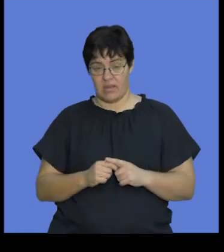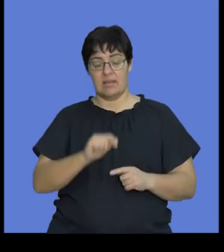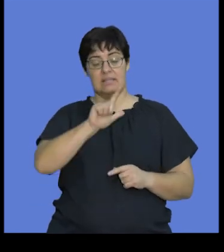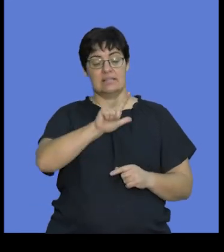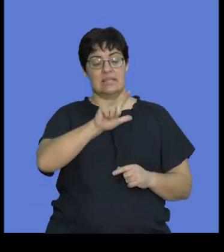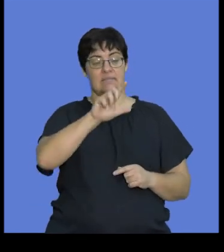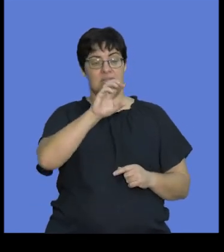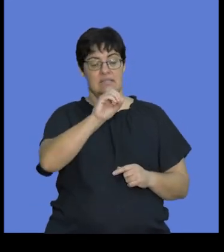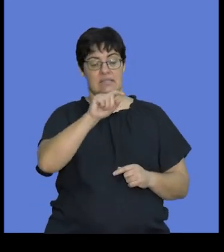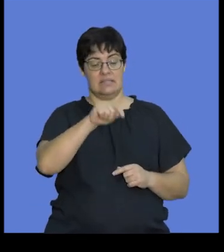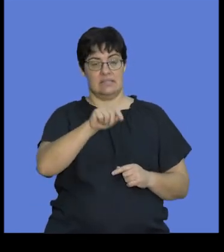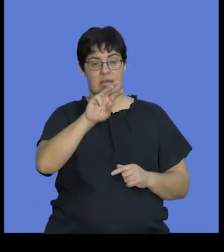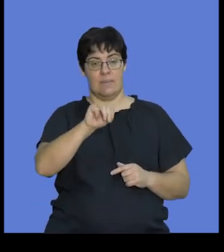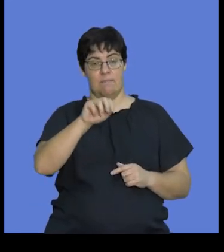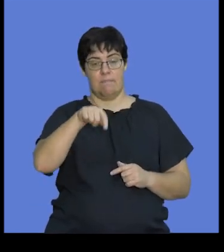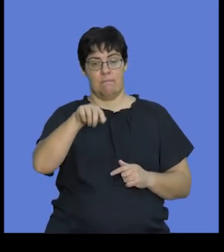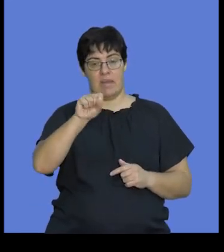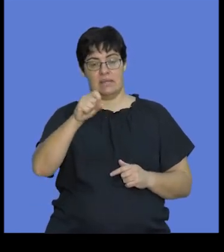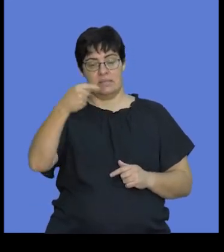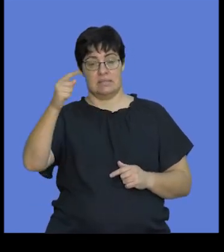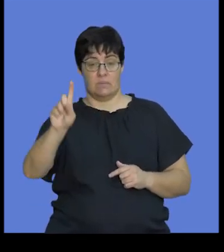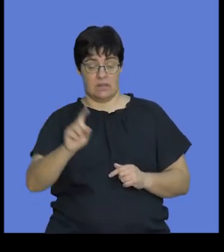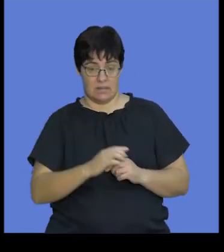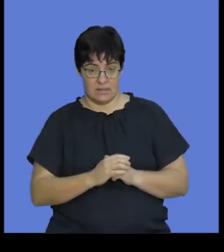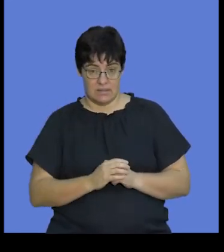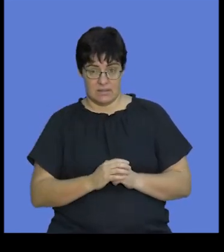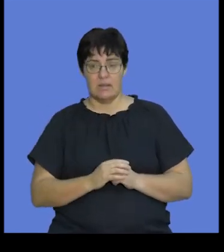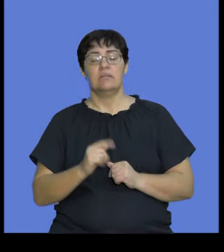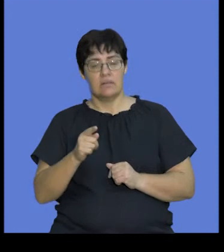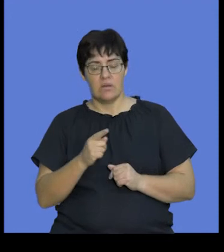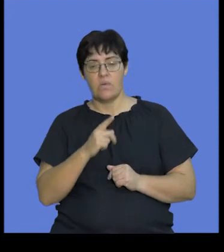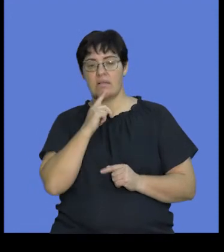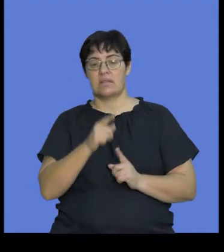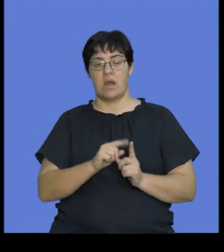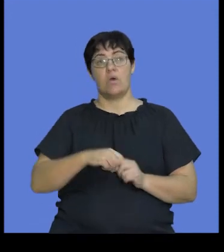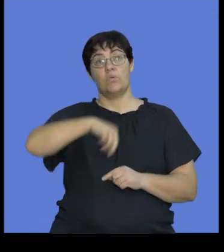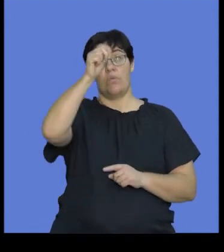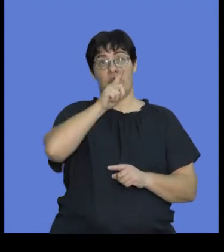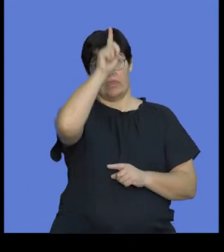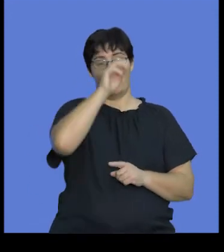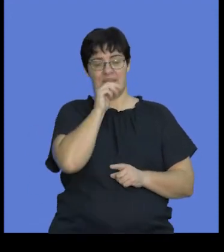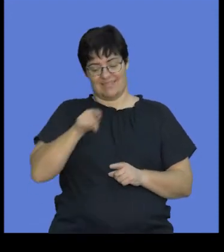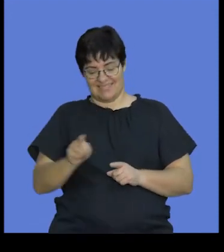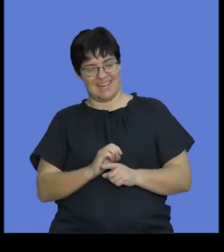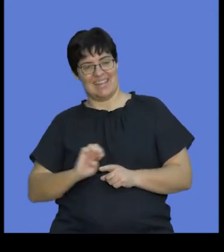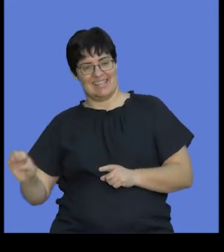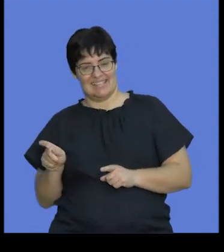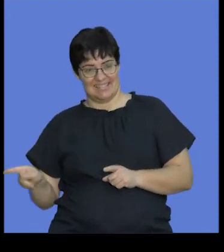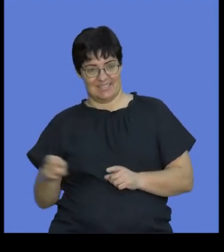70 kilogram meters per second. And of course, we're going to indicate that we know where north